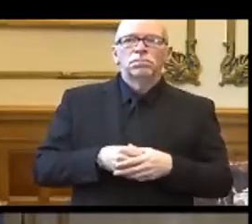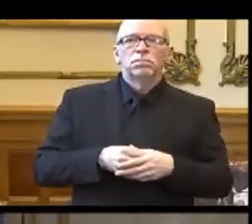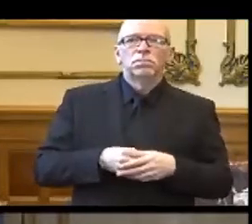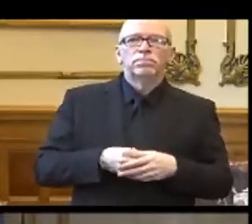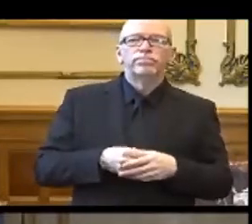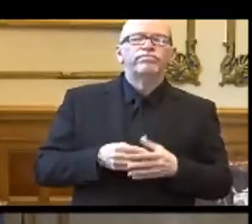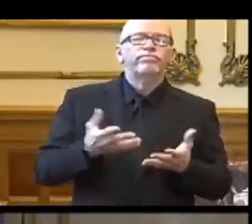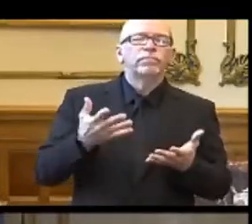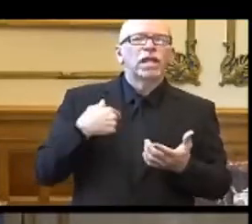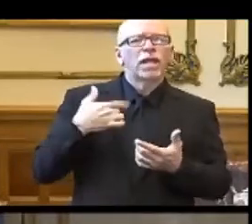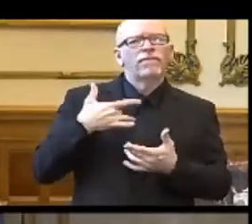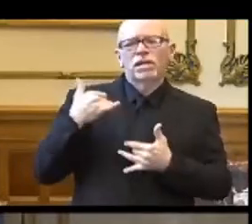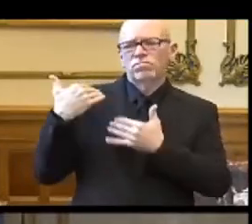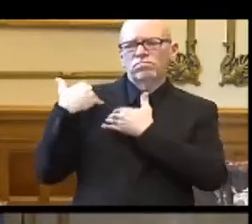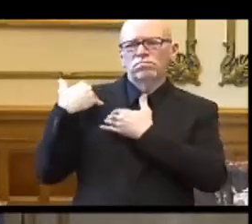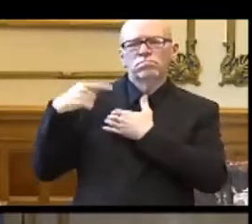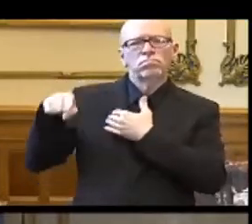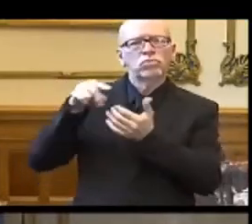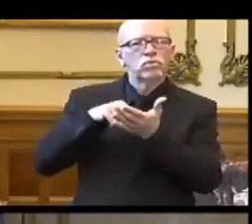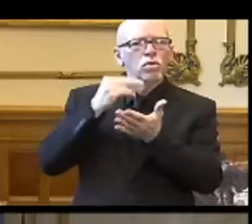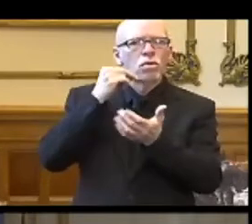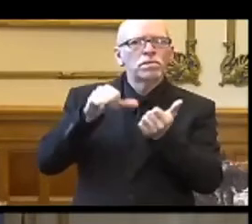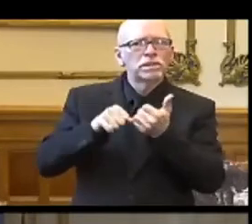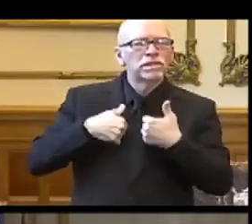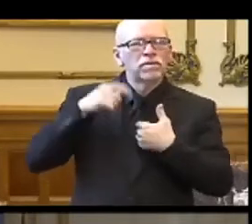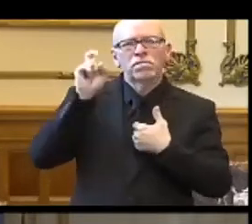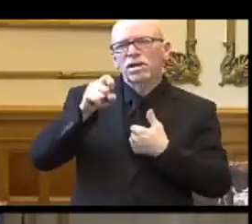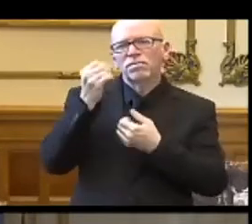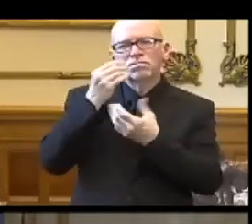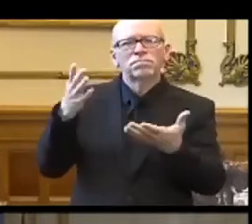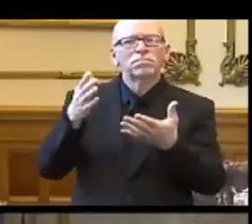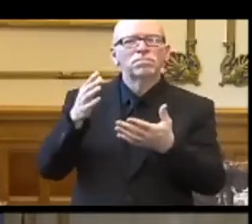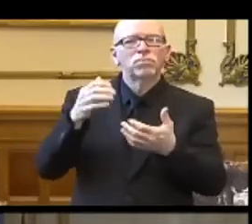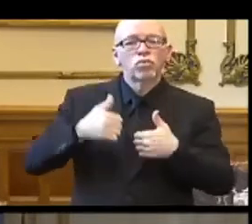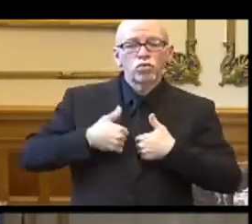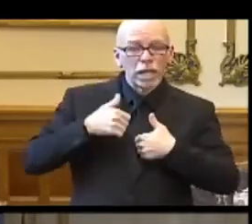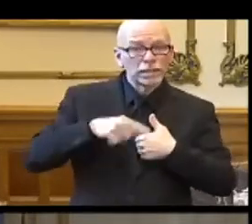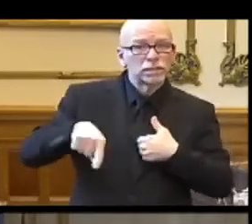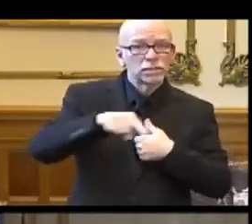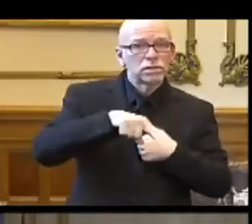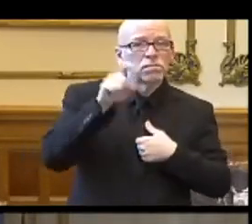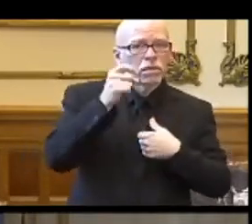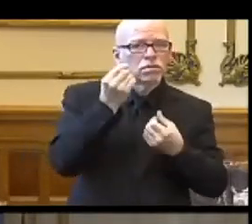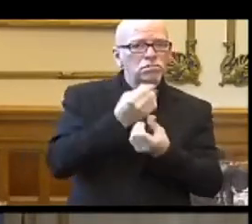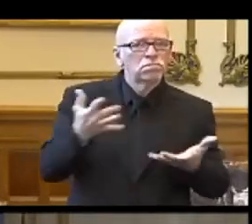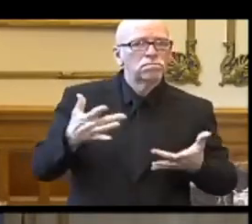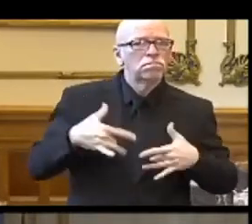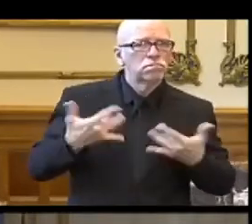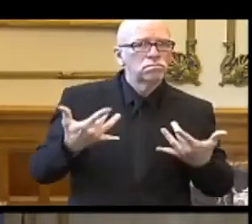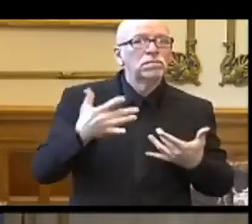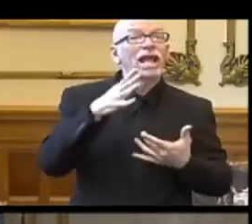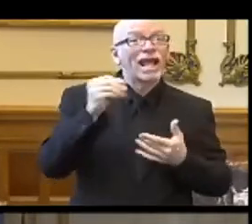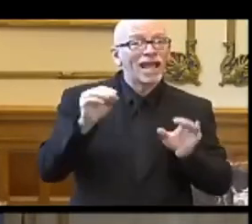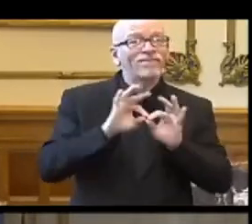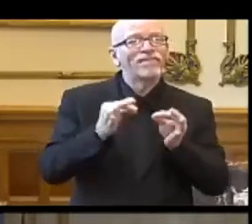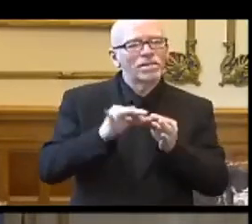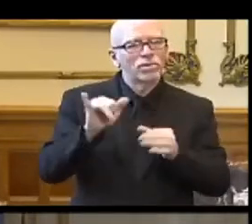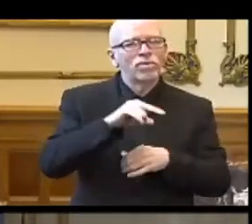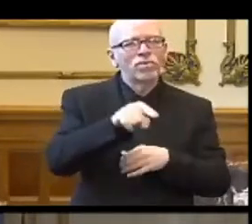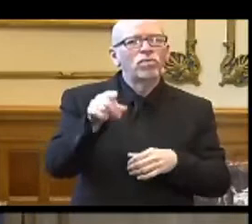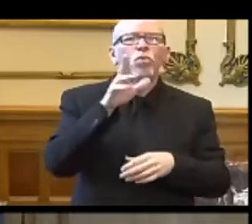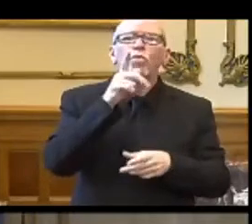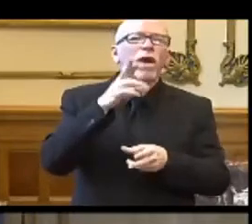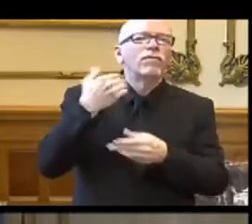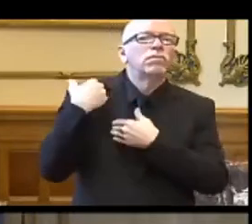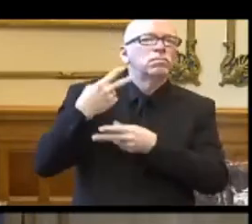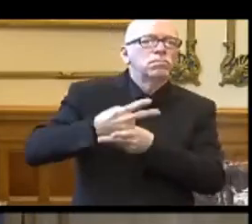is an obligation for long-term care facilities to let all of the residents know what's going on, and their families or their caretakers